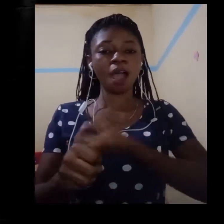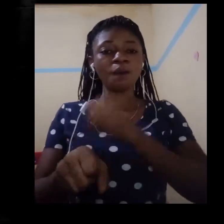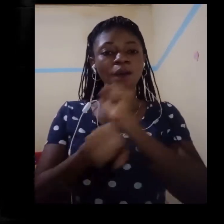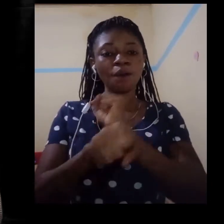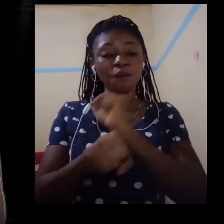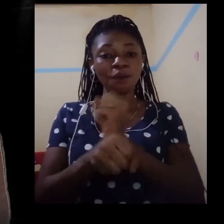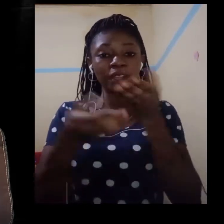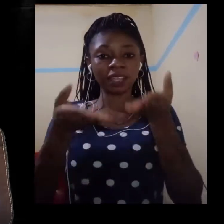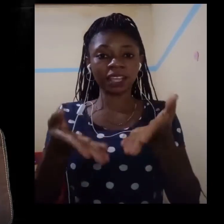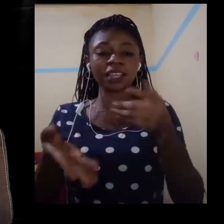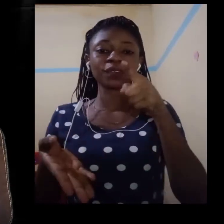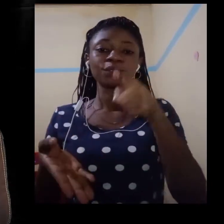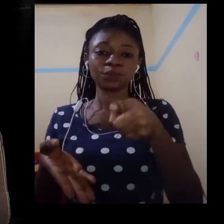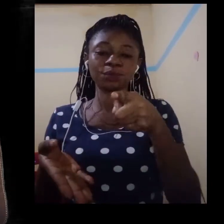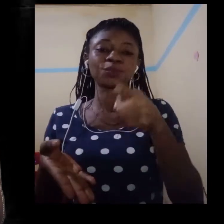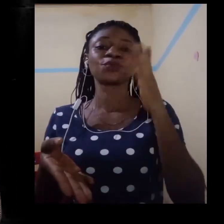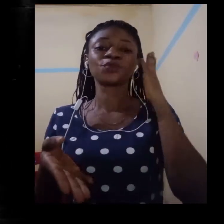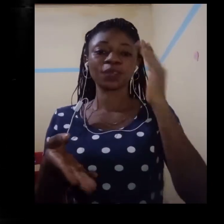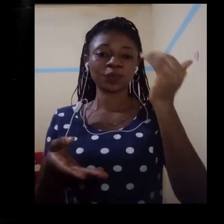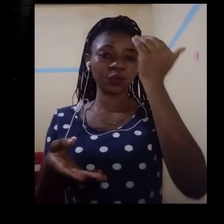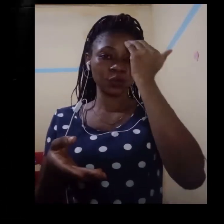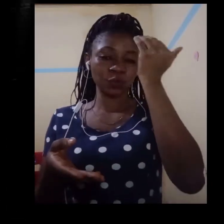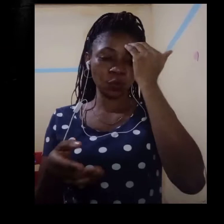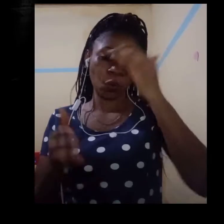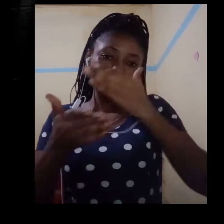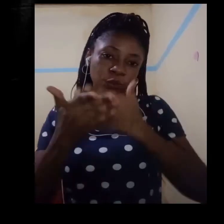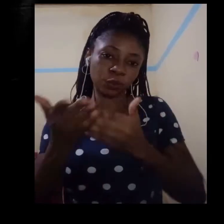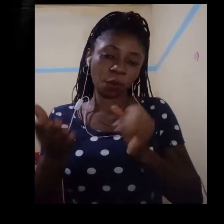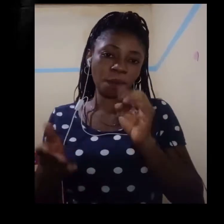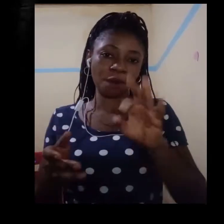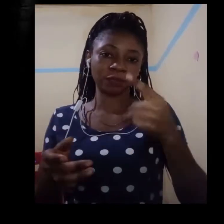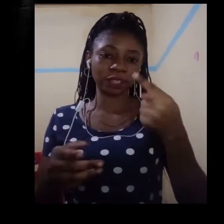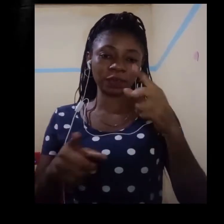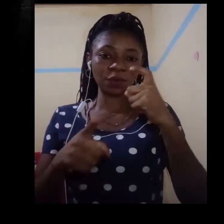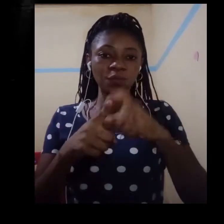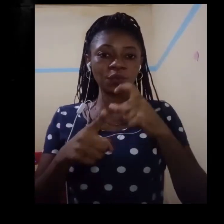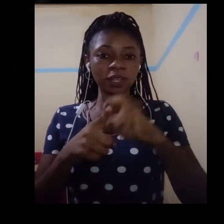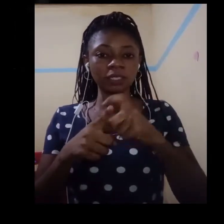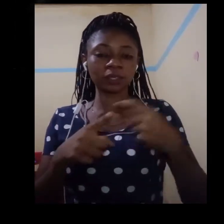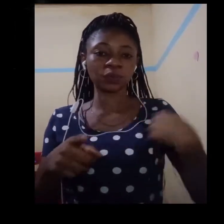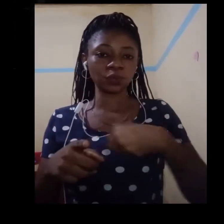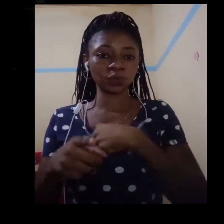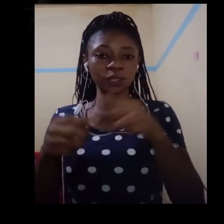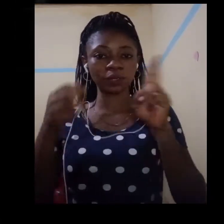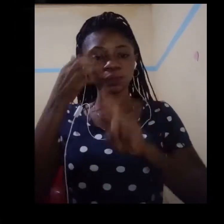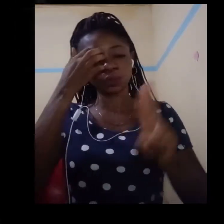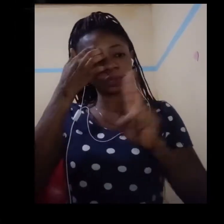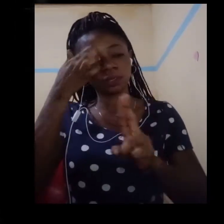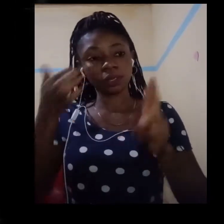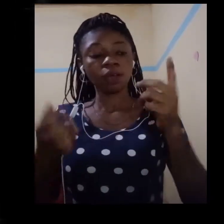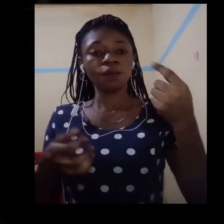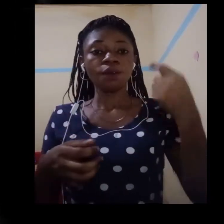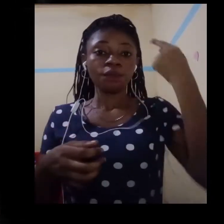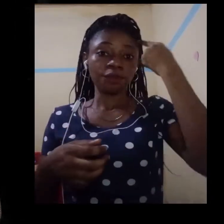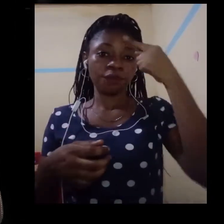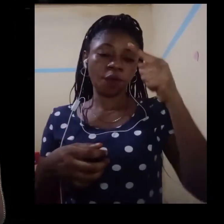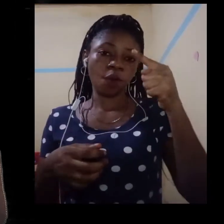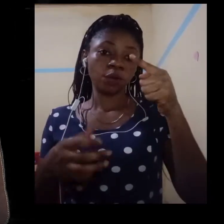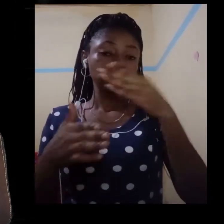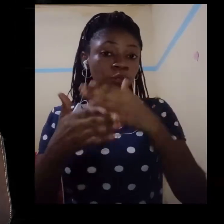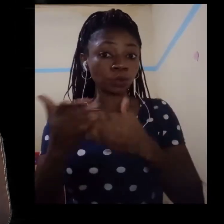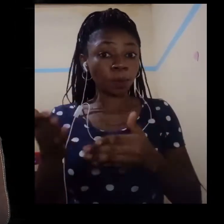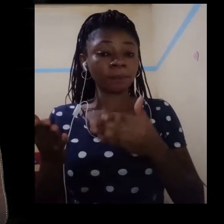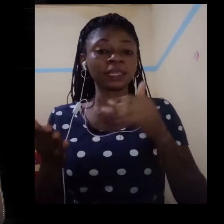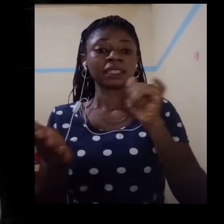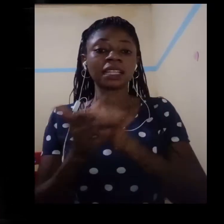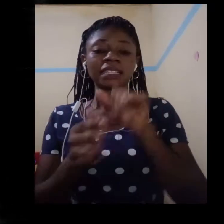be a little bit familiar with some of the terms that we use. And for those that are currently taking our